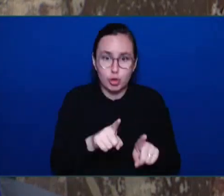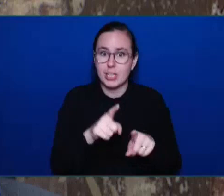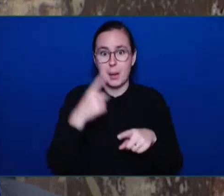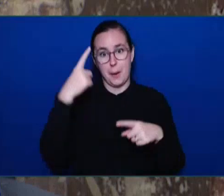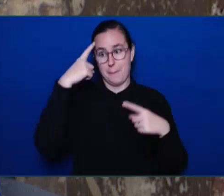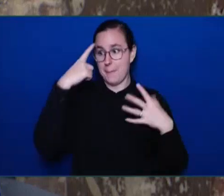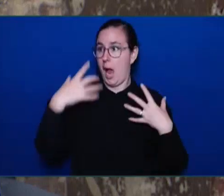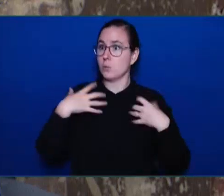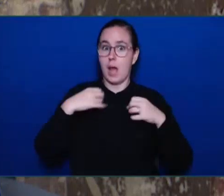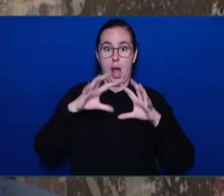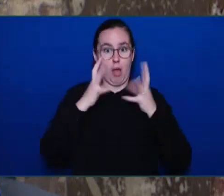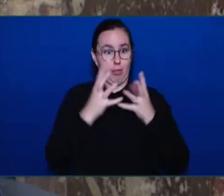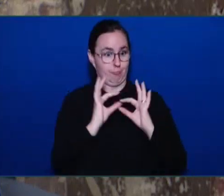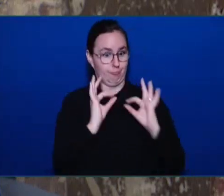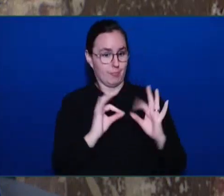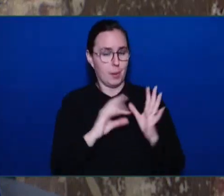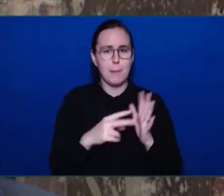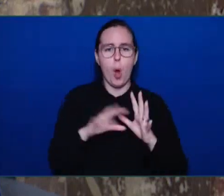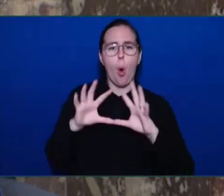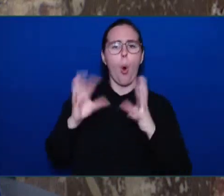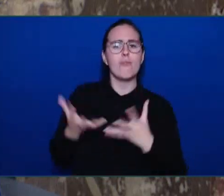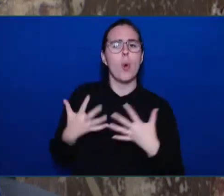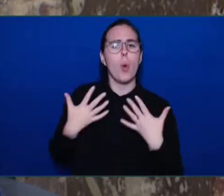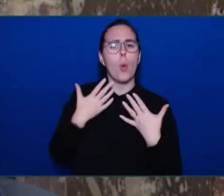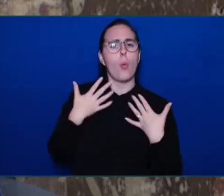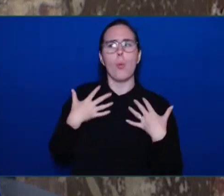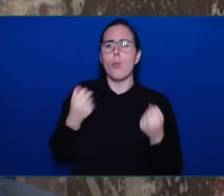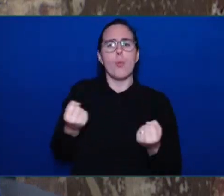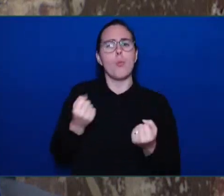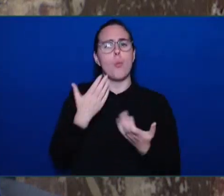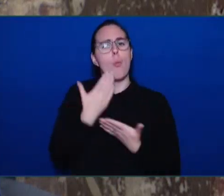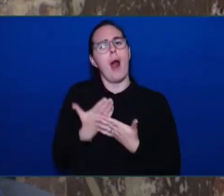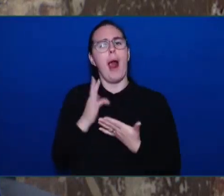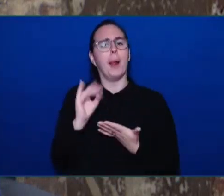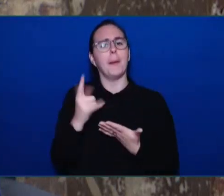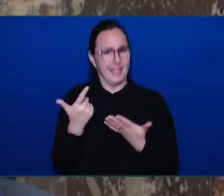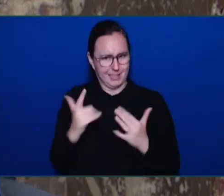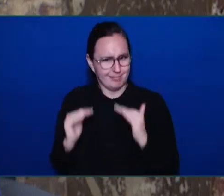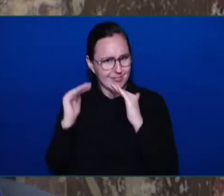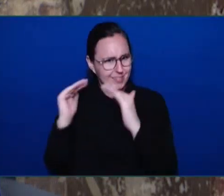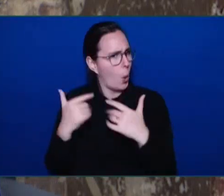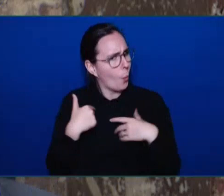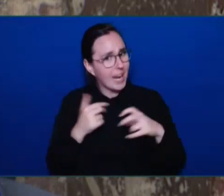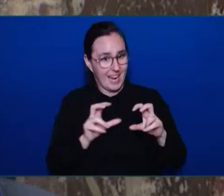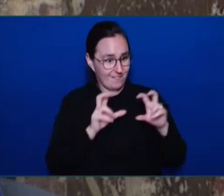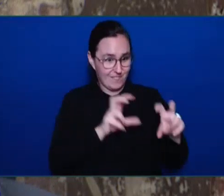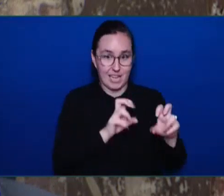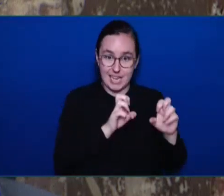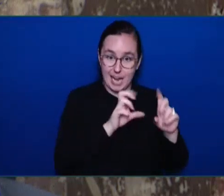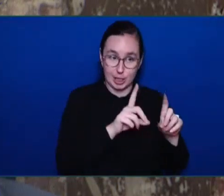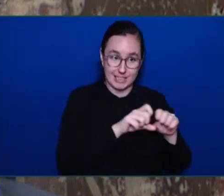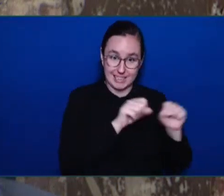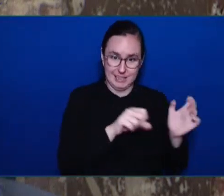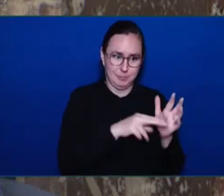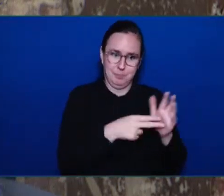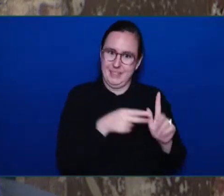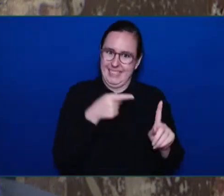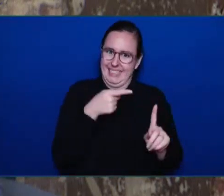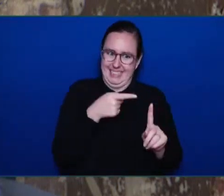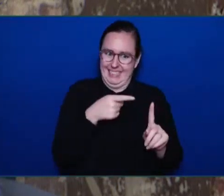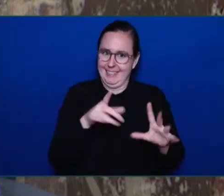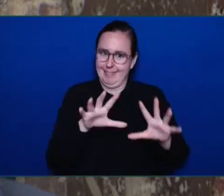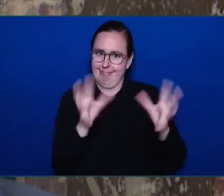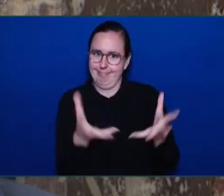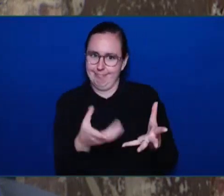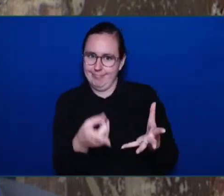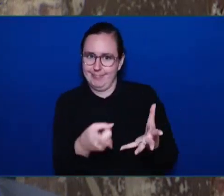we are investing in our education system, and especially working with the most vulnerable,